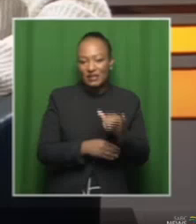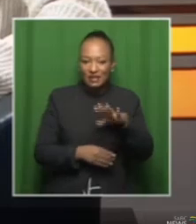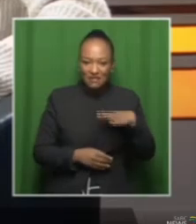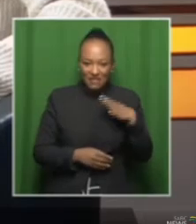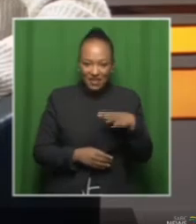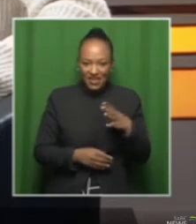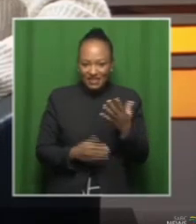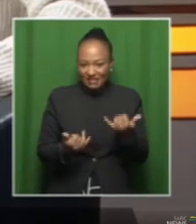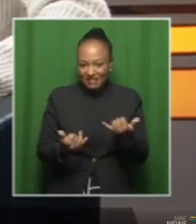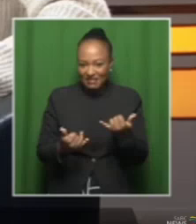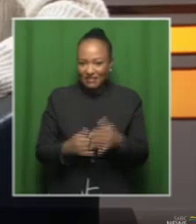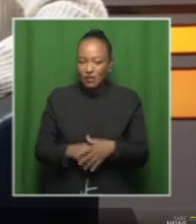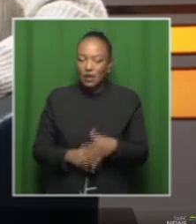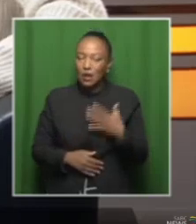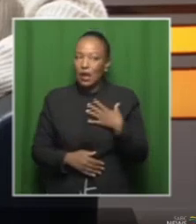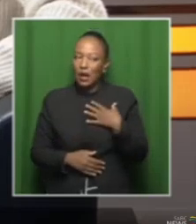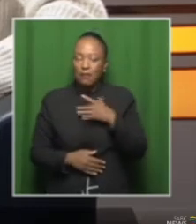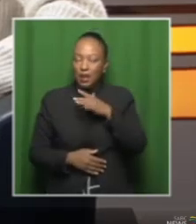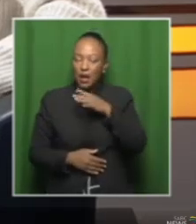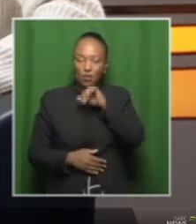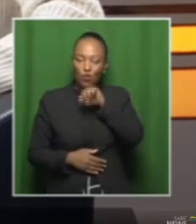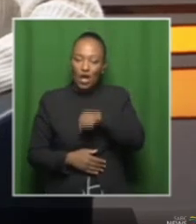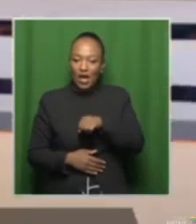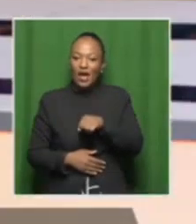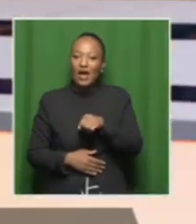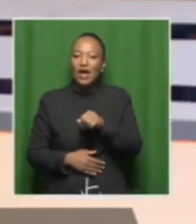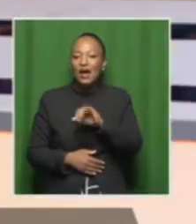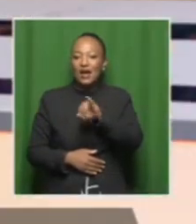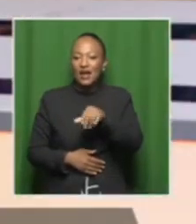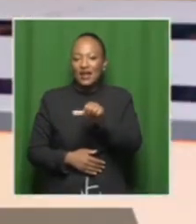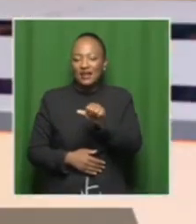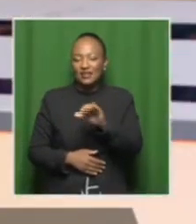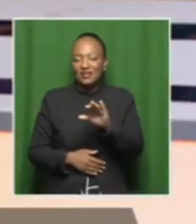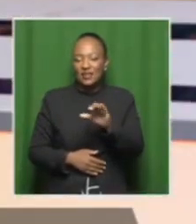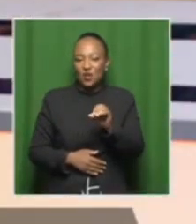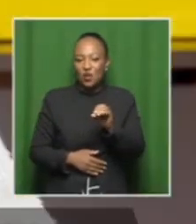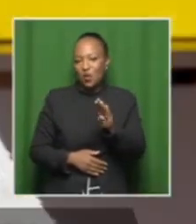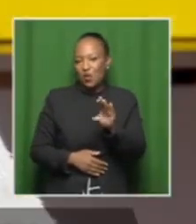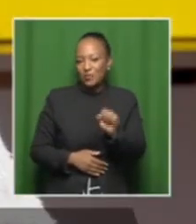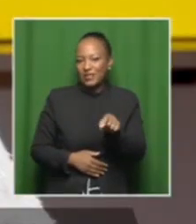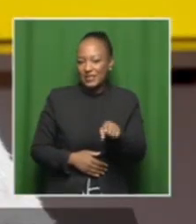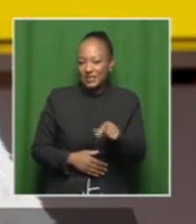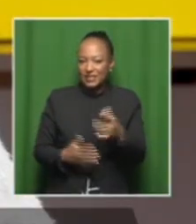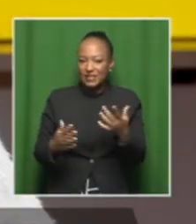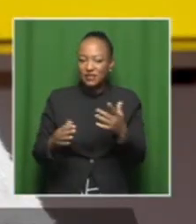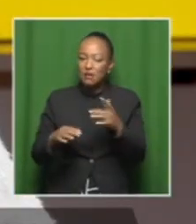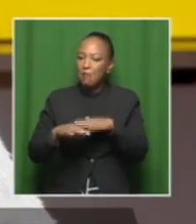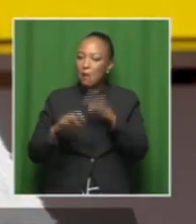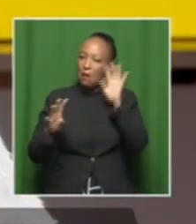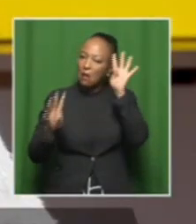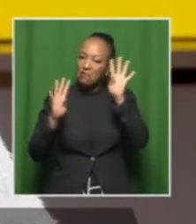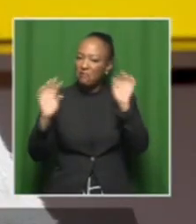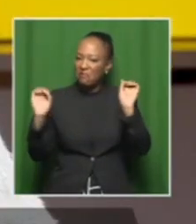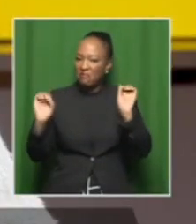nice, dog. I'm used to Jacobs. Yeah. Yeah. Jacobs. Yeah, but That's there's not much that goes into the creative process.